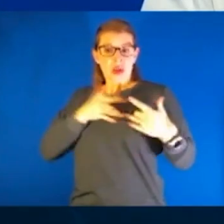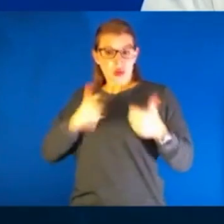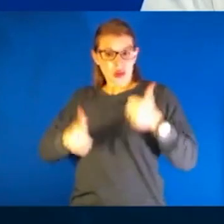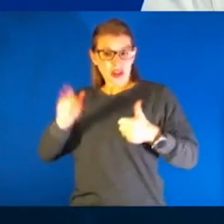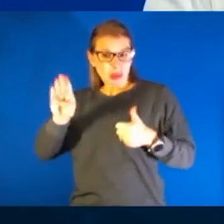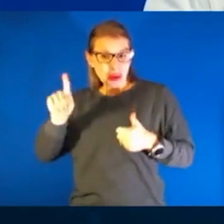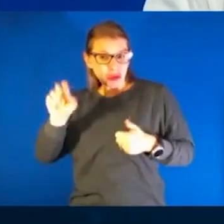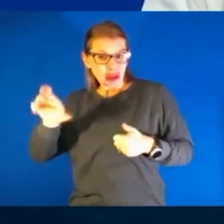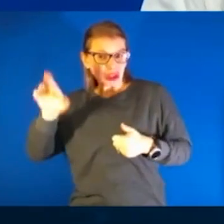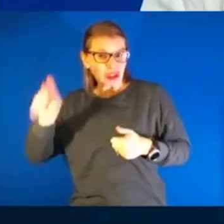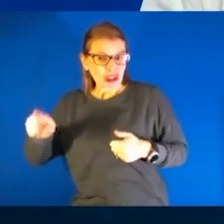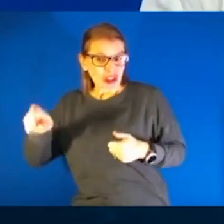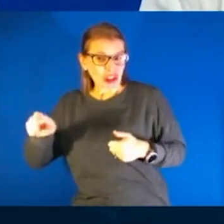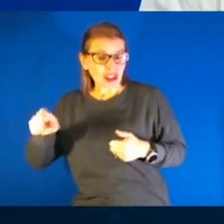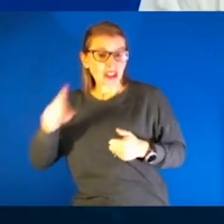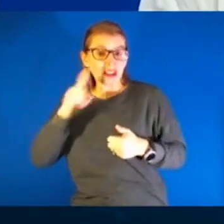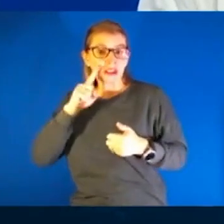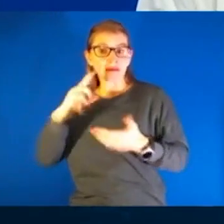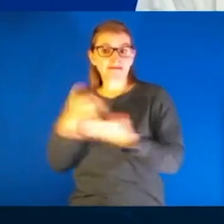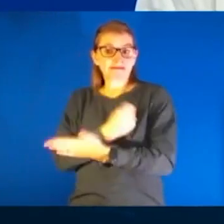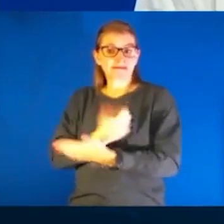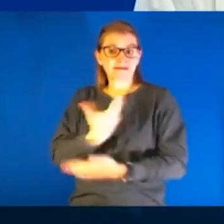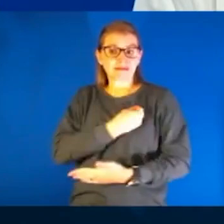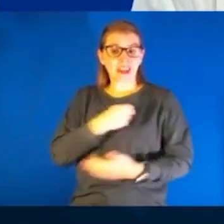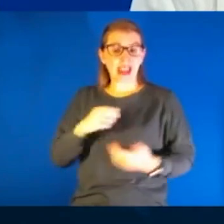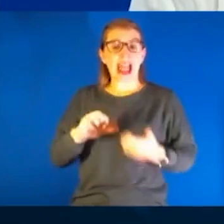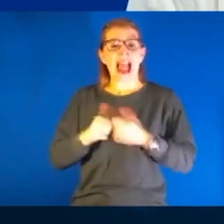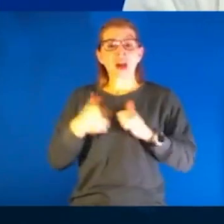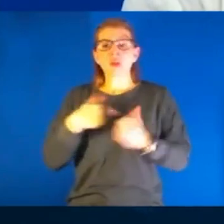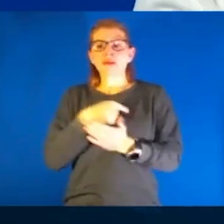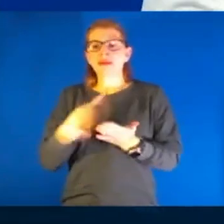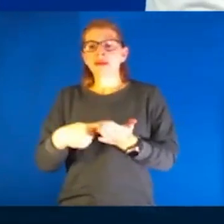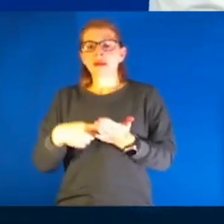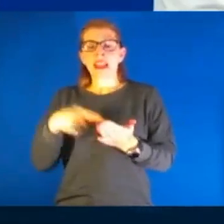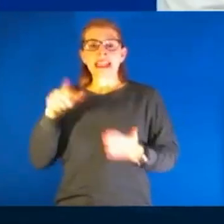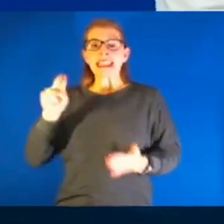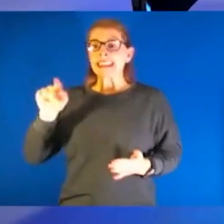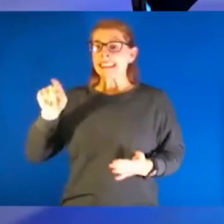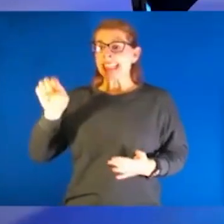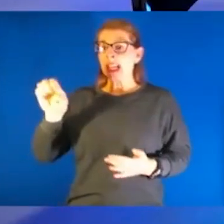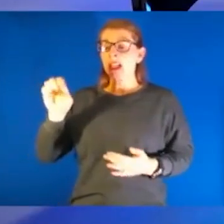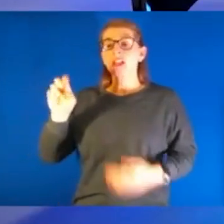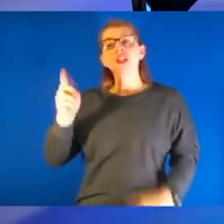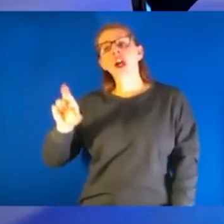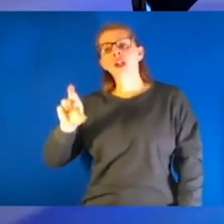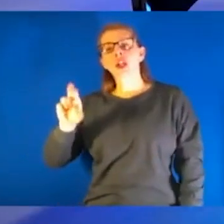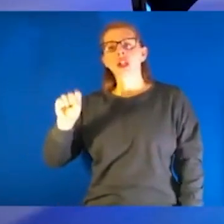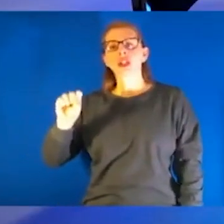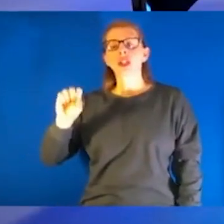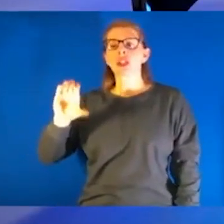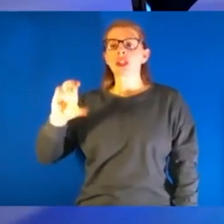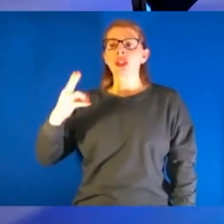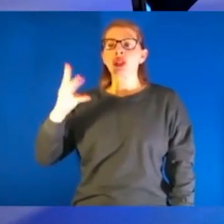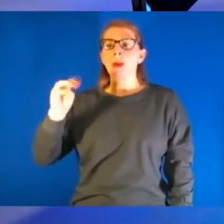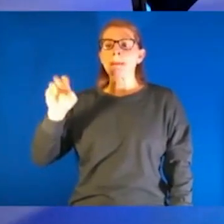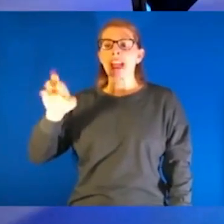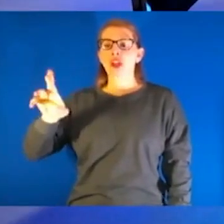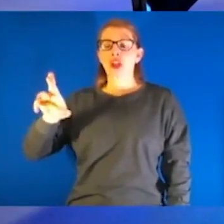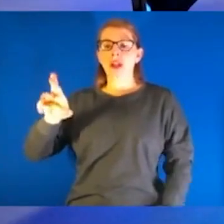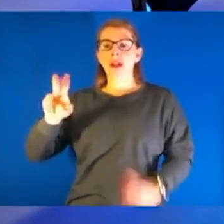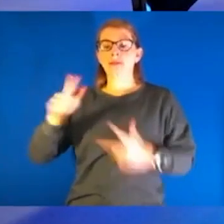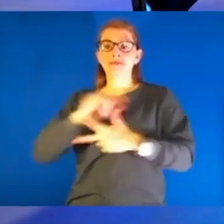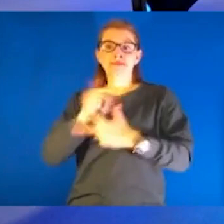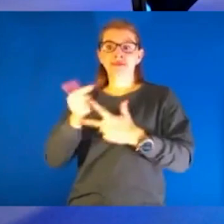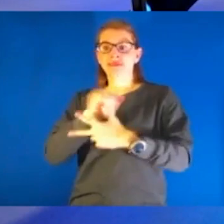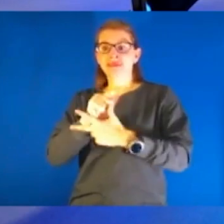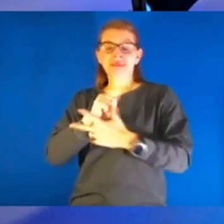getting? All right, how do we do this, Nate? I mean, or Dr. Shoemaker, there's a lot of questions about mixing and matching, and if you've had